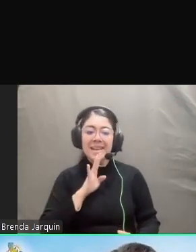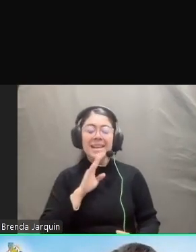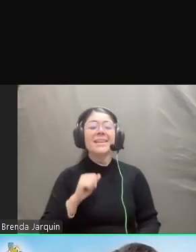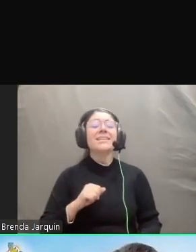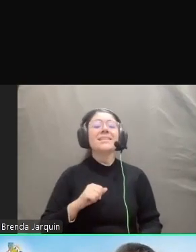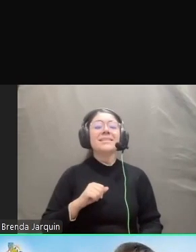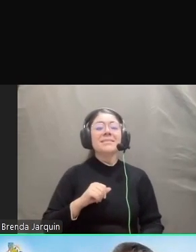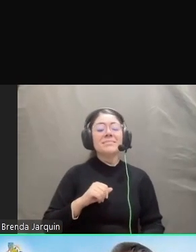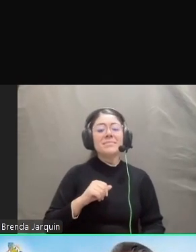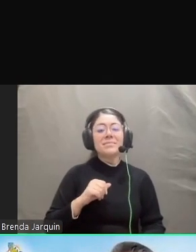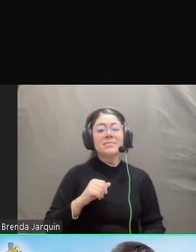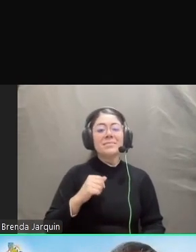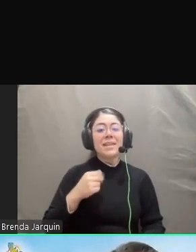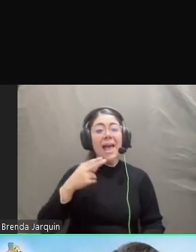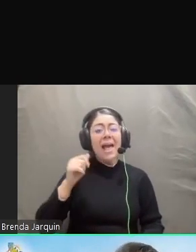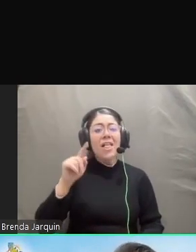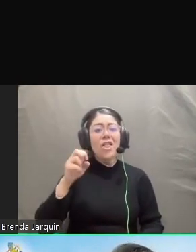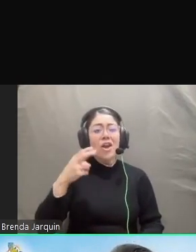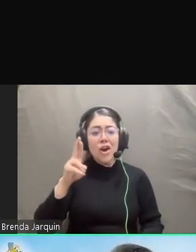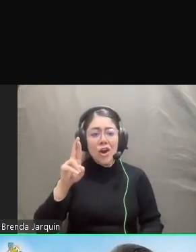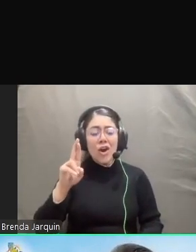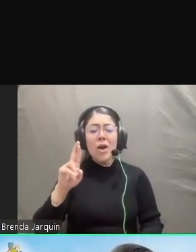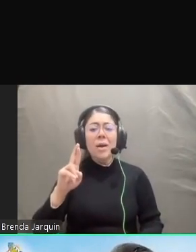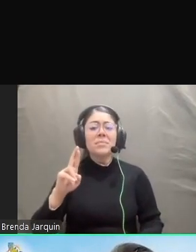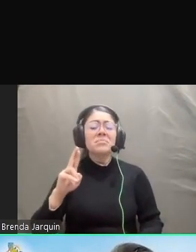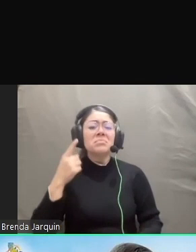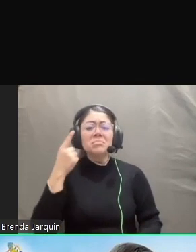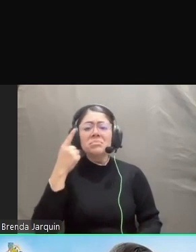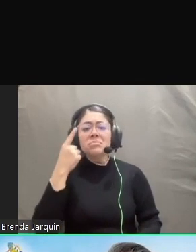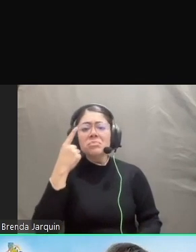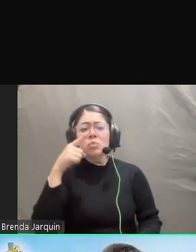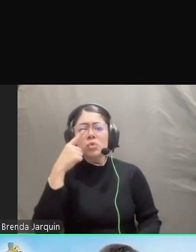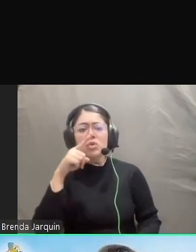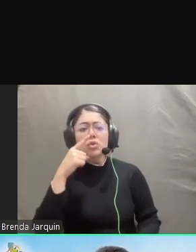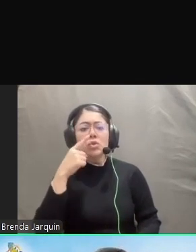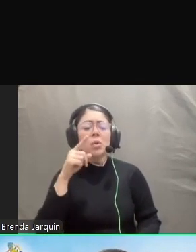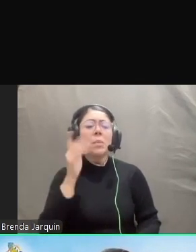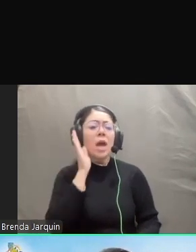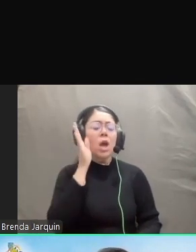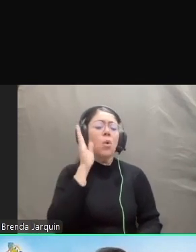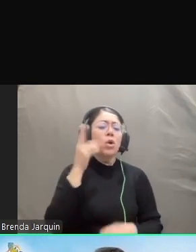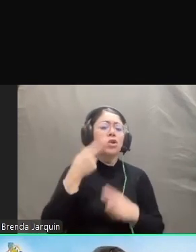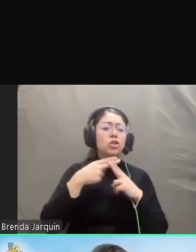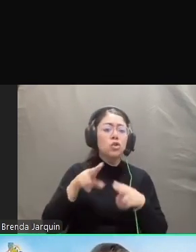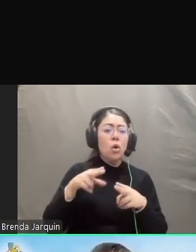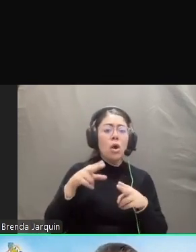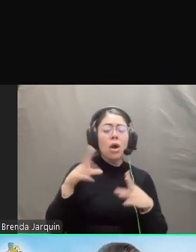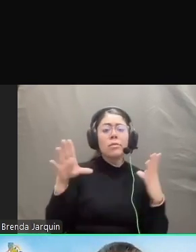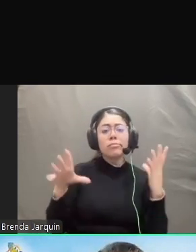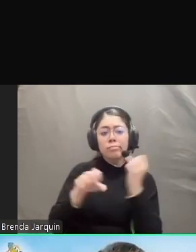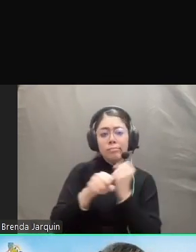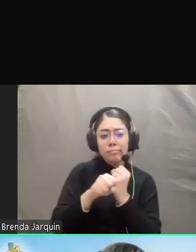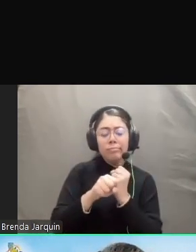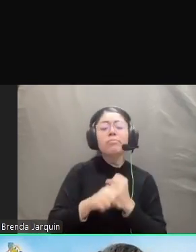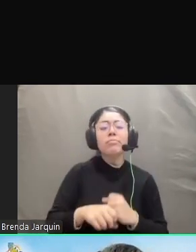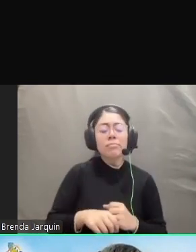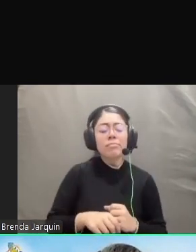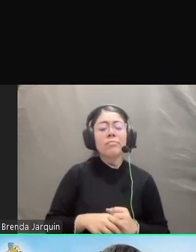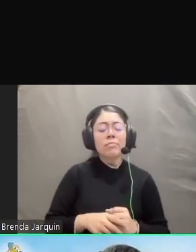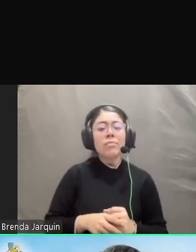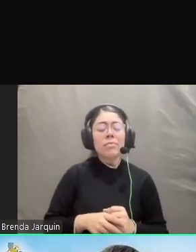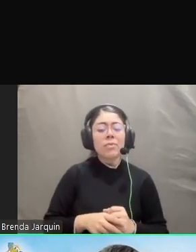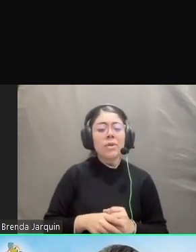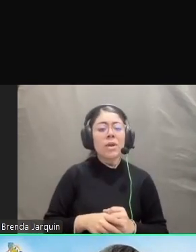bit of an introduction about what we're going to be presenting today. We're presenting our set